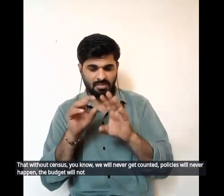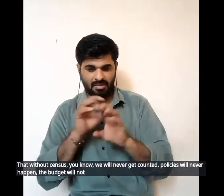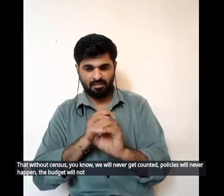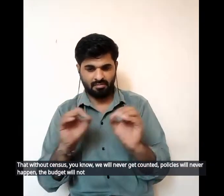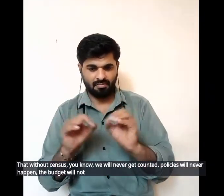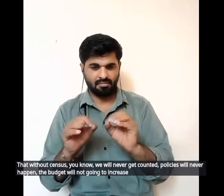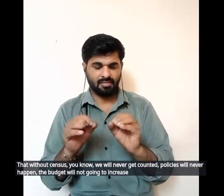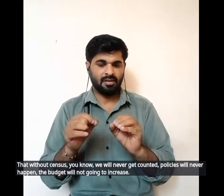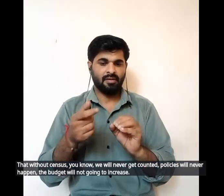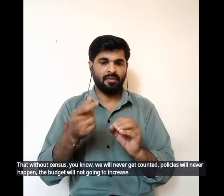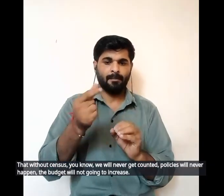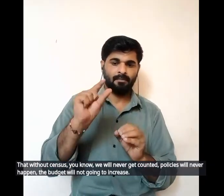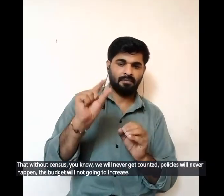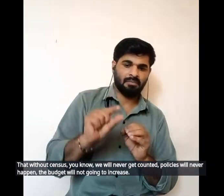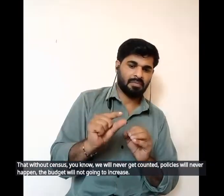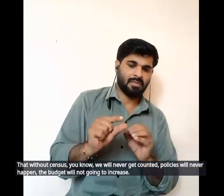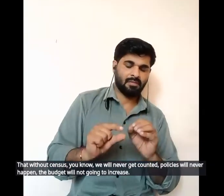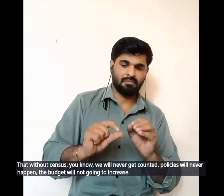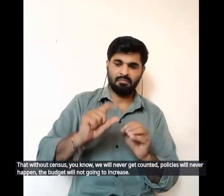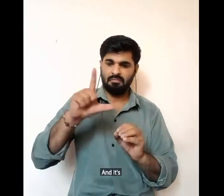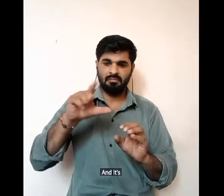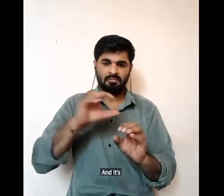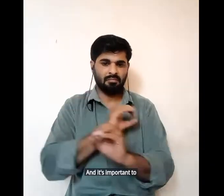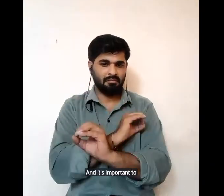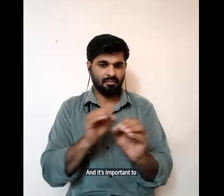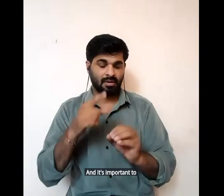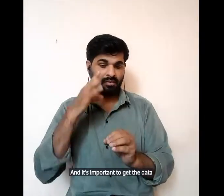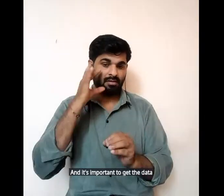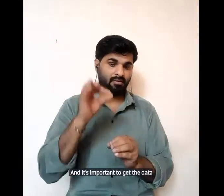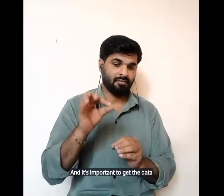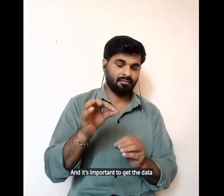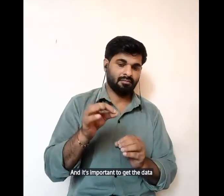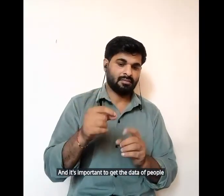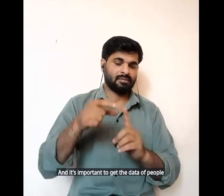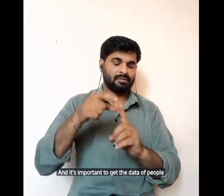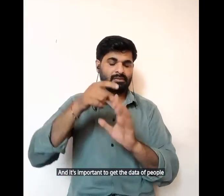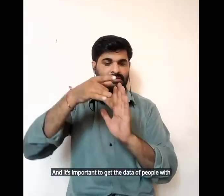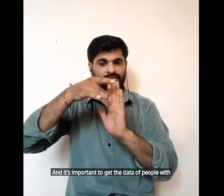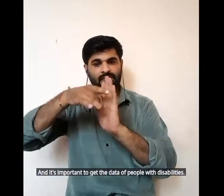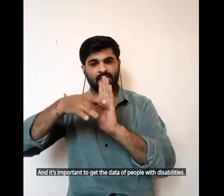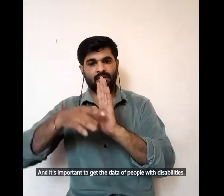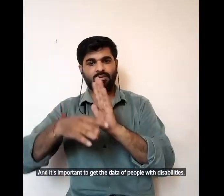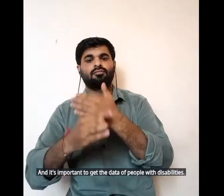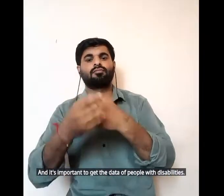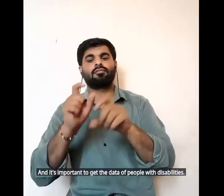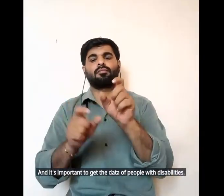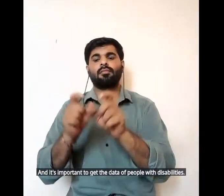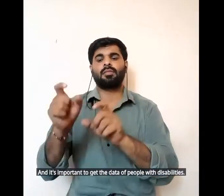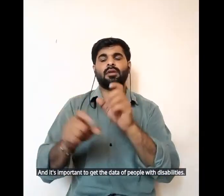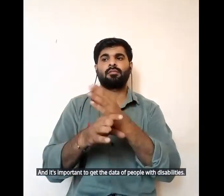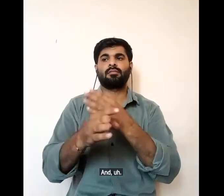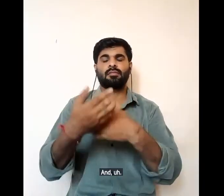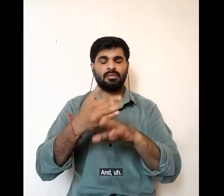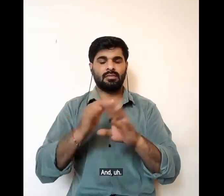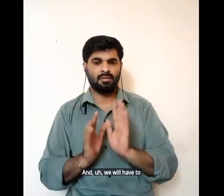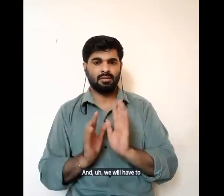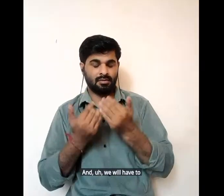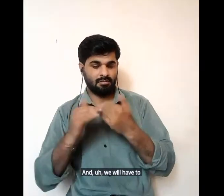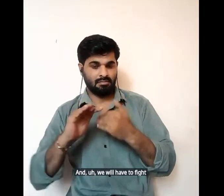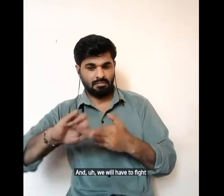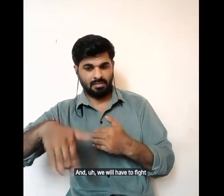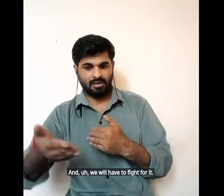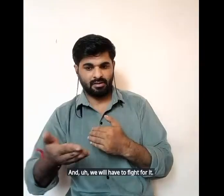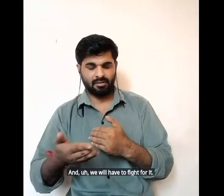to increase. And it's important to get the data of people with disabilities, and we will have to fight for